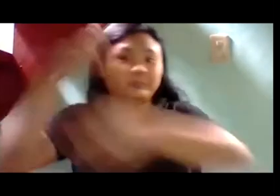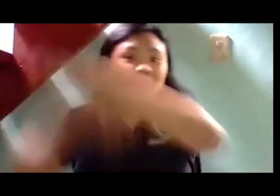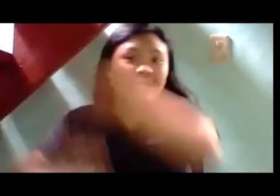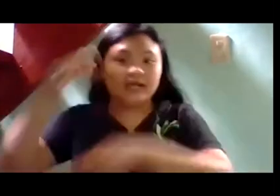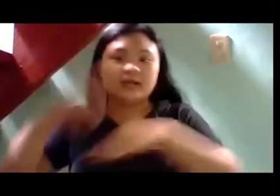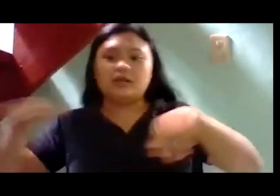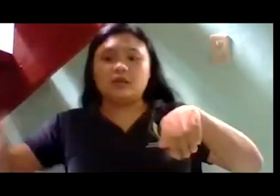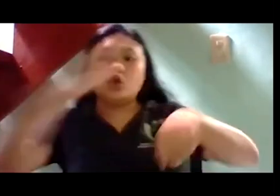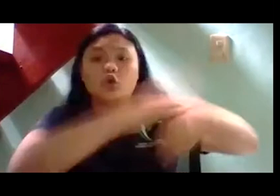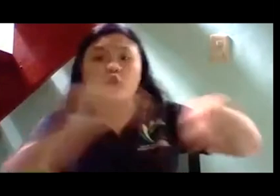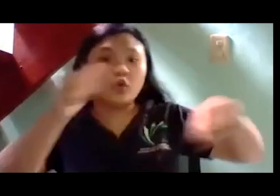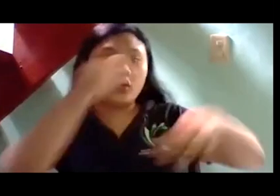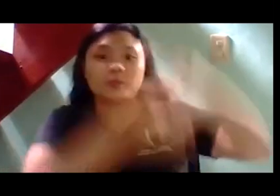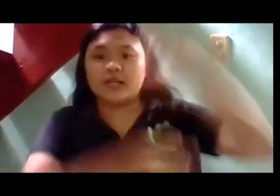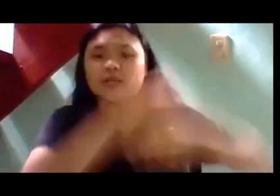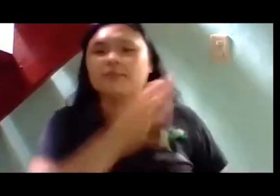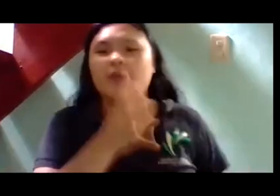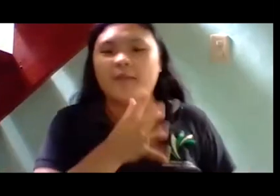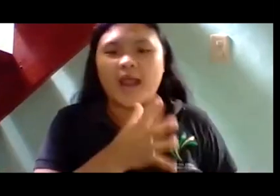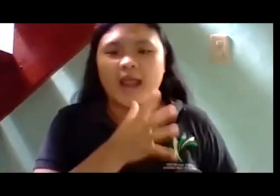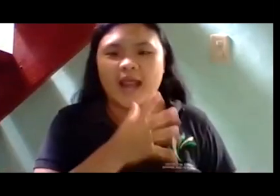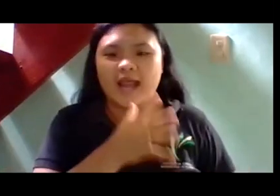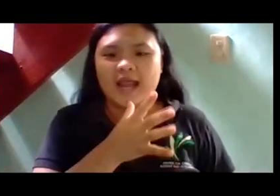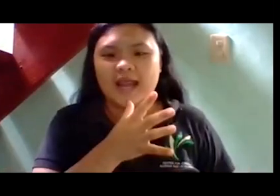So there's me, Kyla, and Meng.